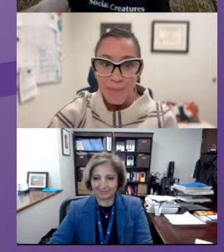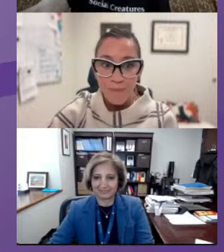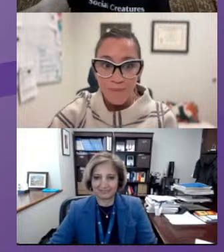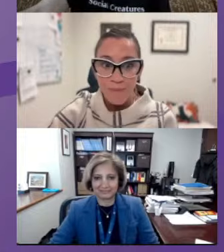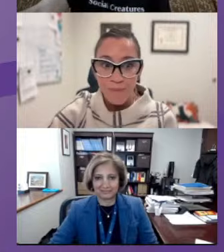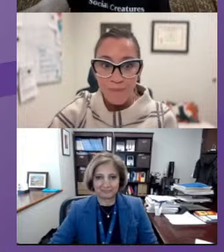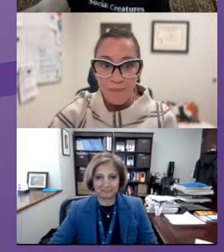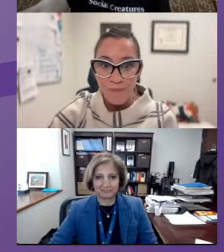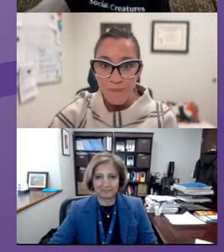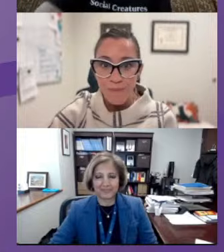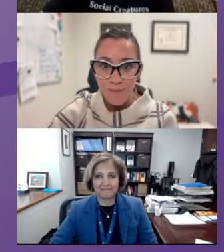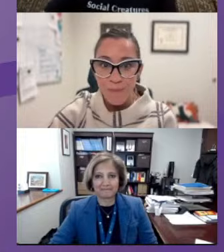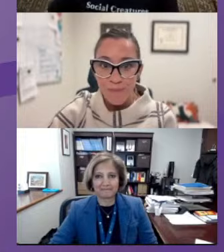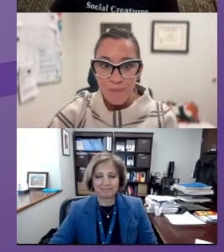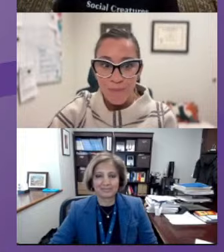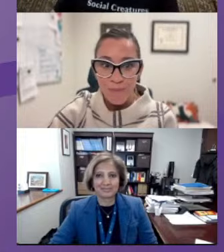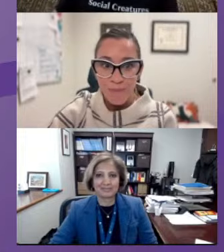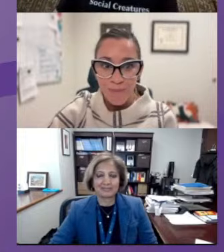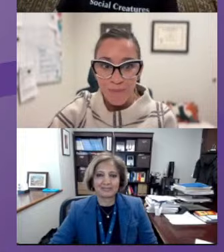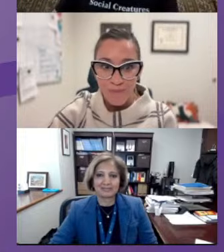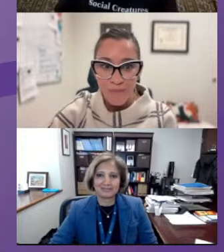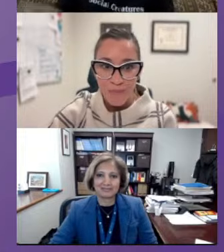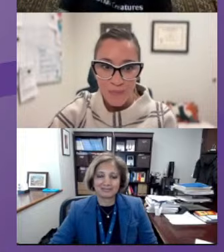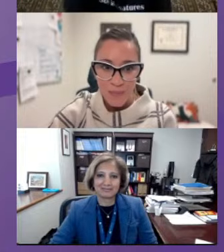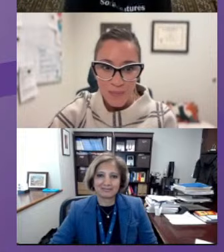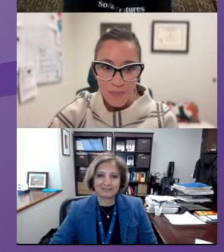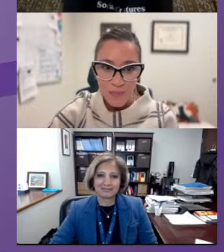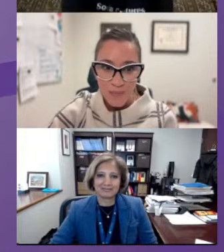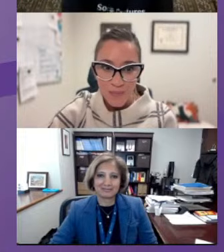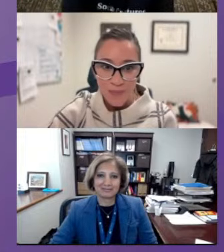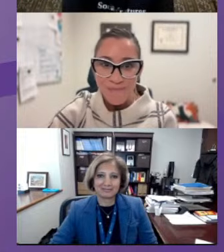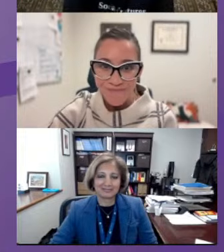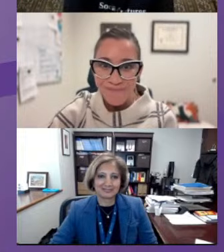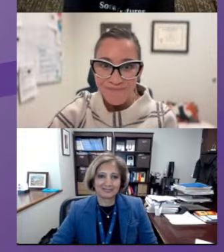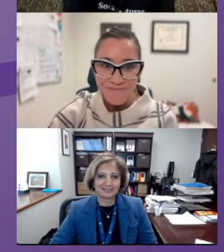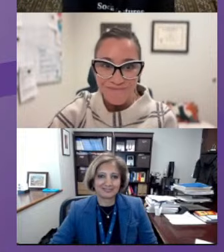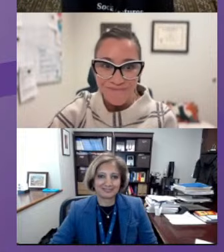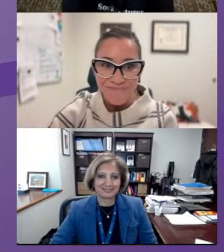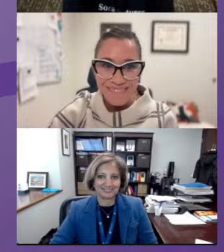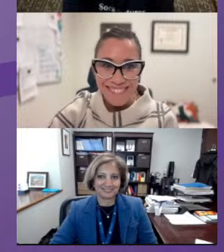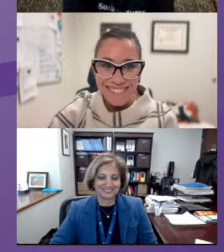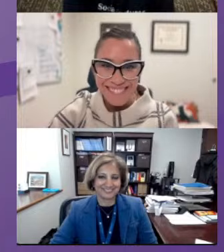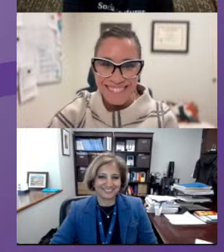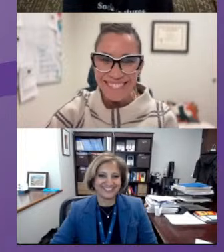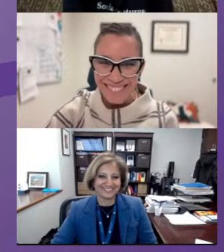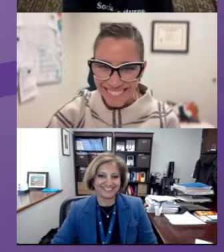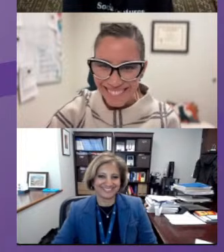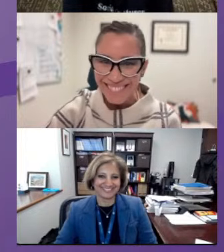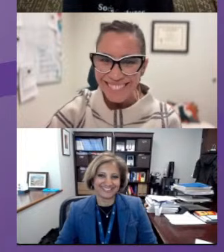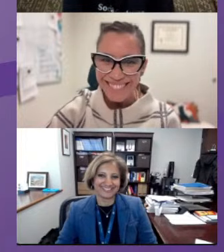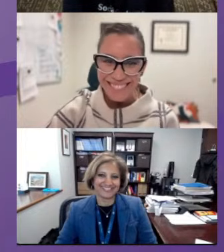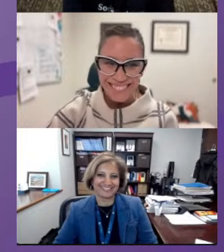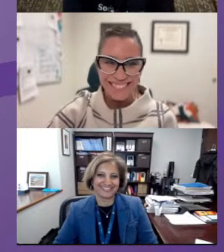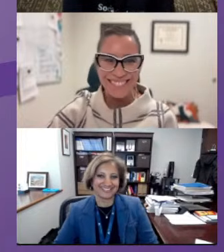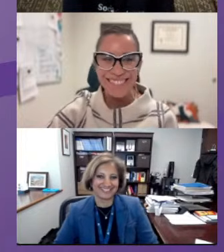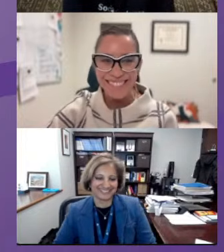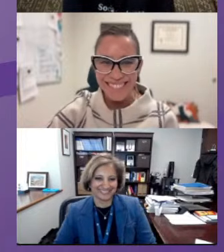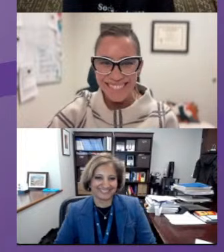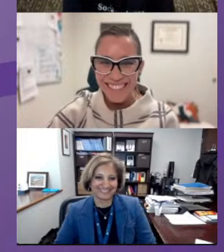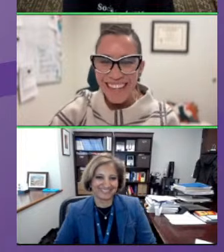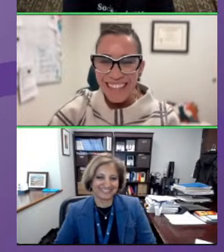as a predominant feature in patients with long COVID, can you share your experience with this? I saw you nodding as others were talking. What have you been seeing with